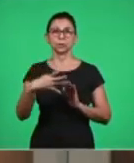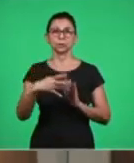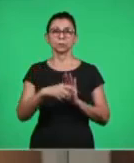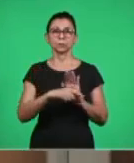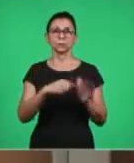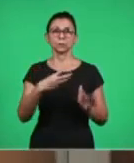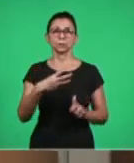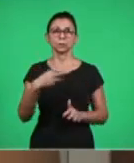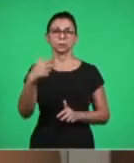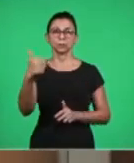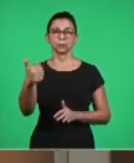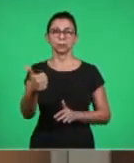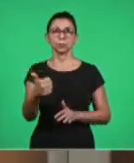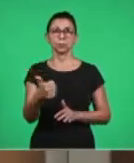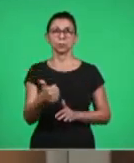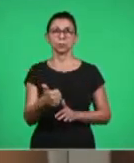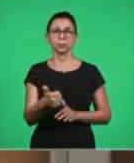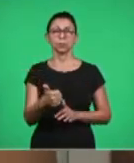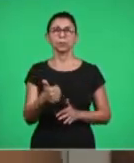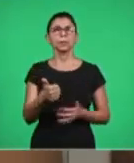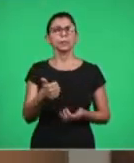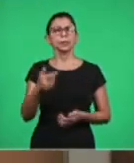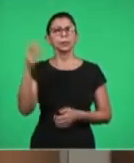Matthew 24, 31.